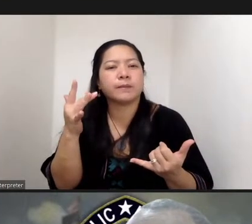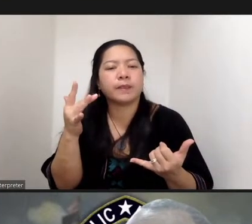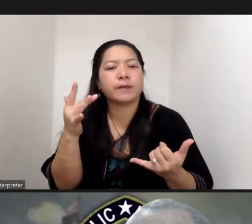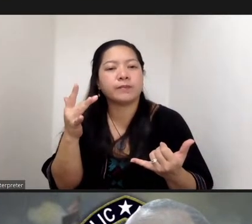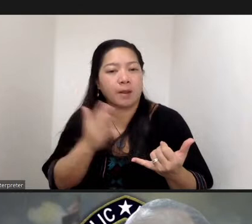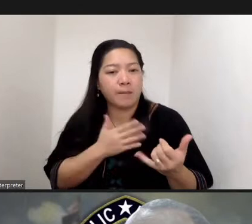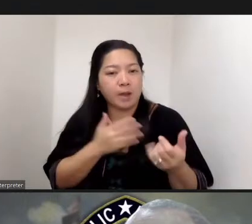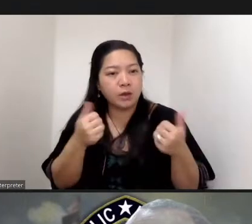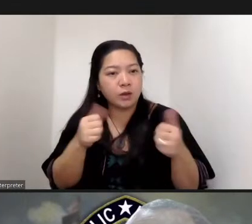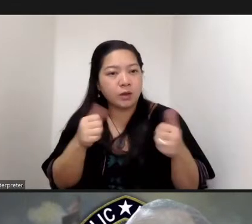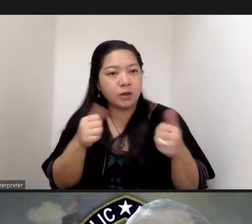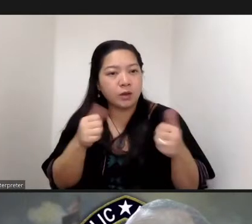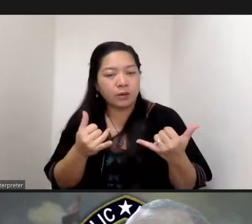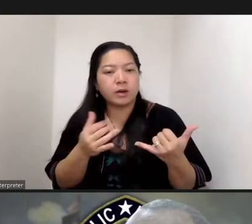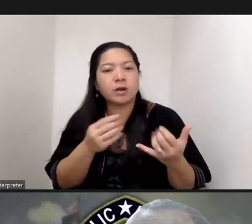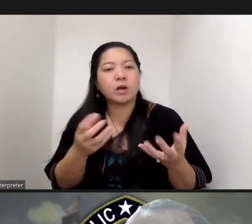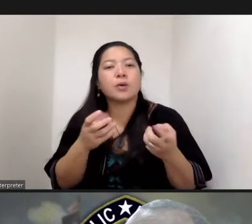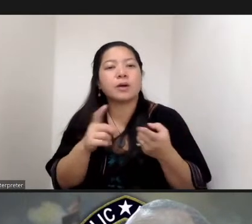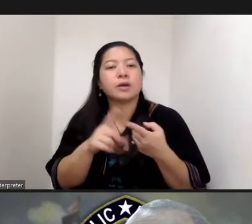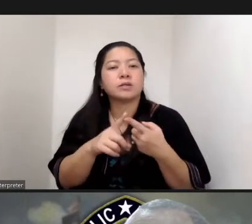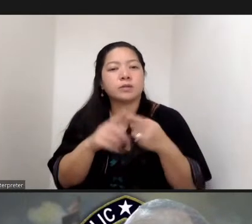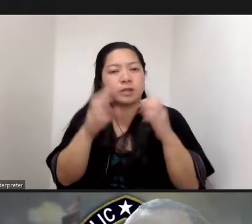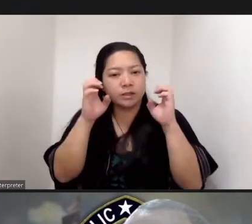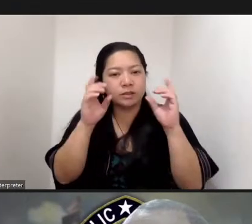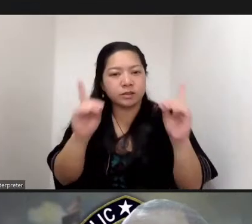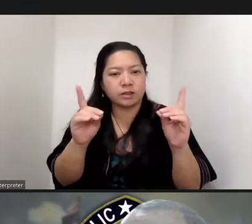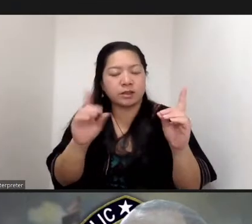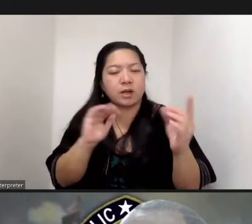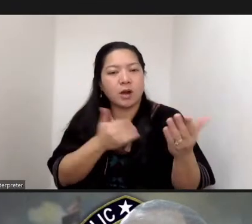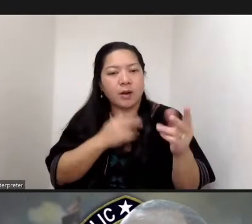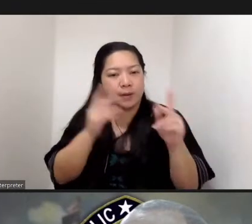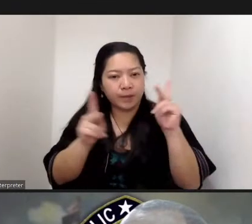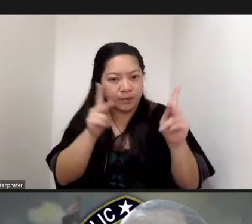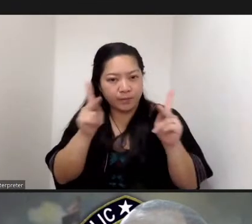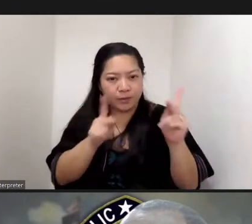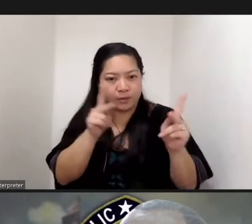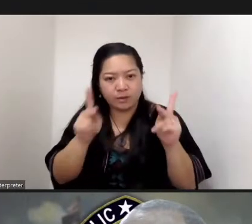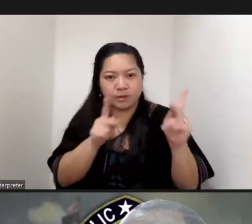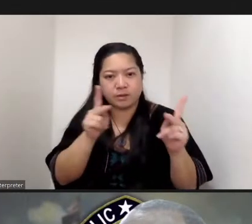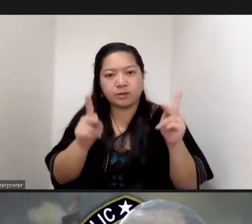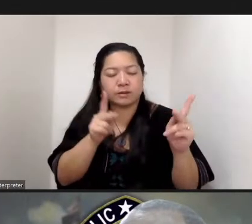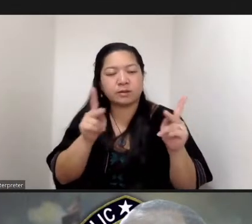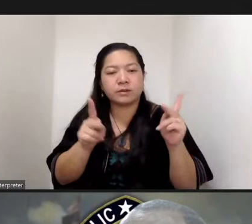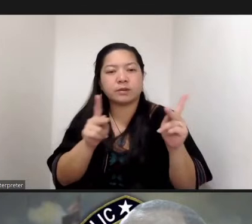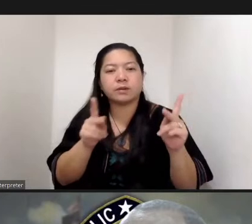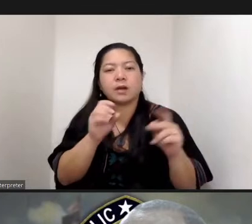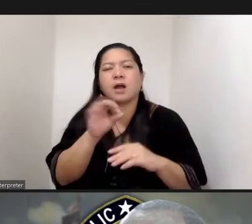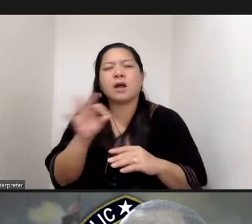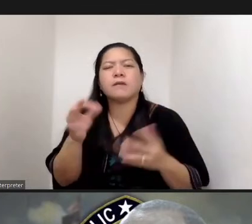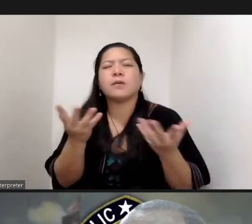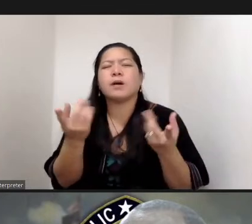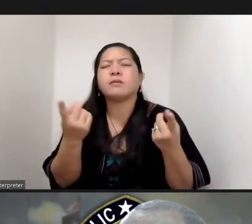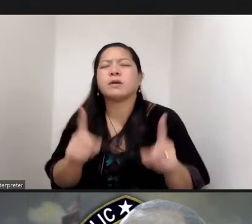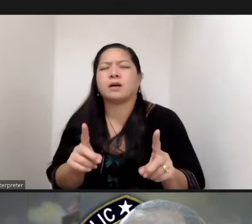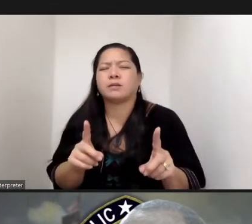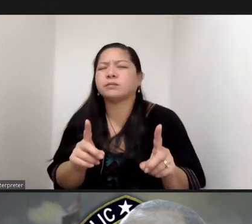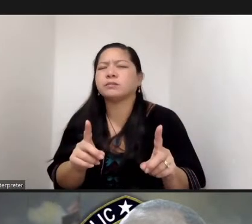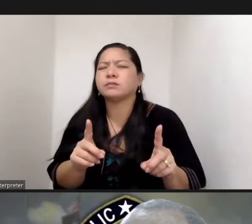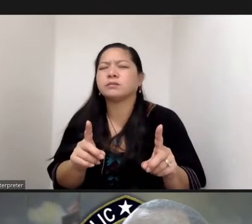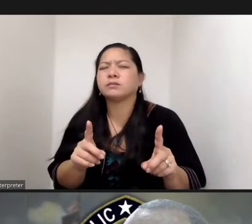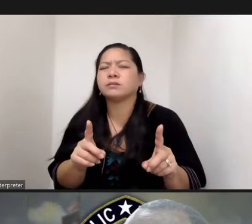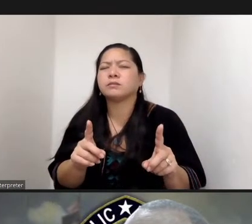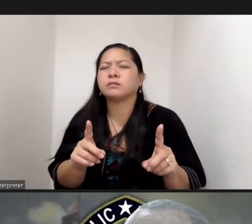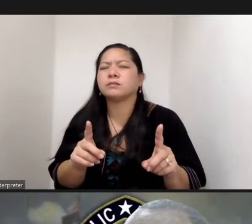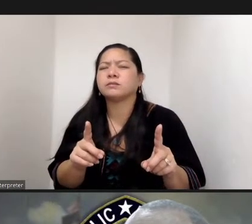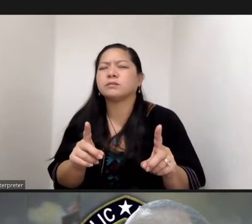authority, I wanted to educate our people of the consequences